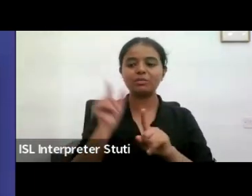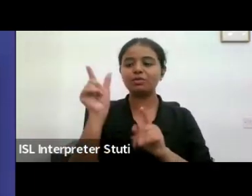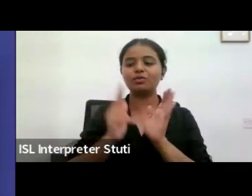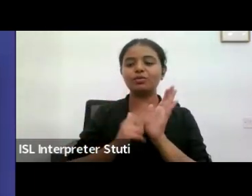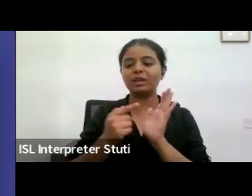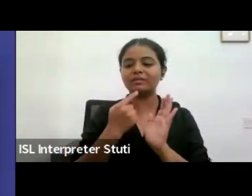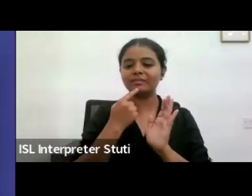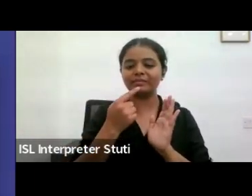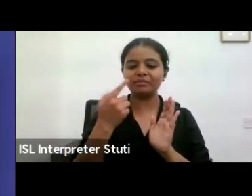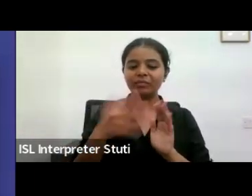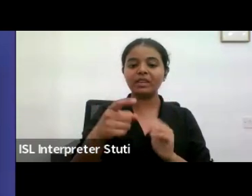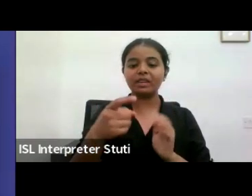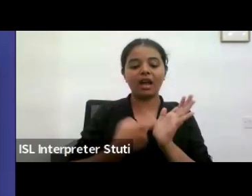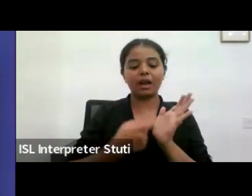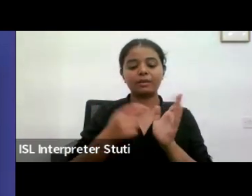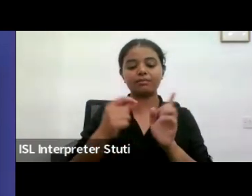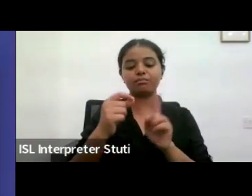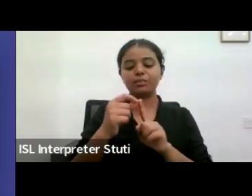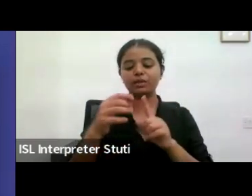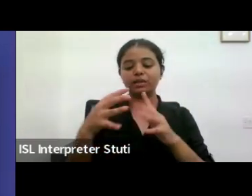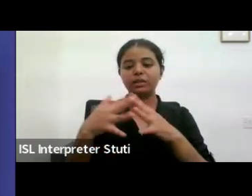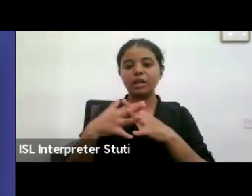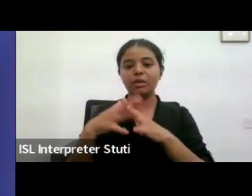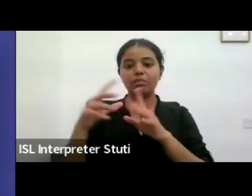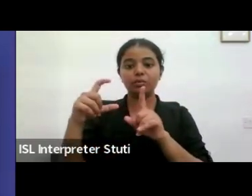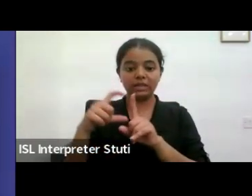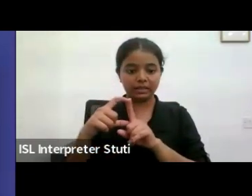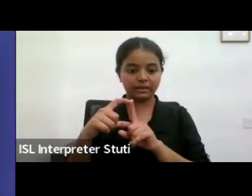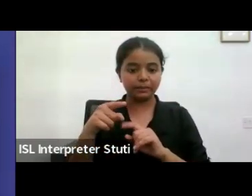with Disabilities, an extremely